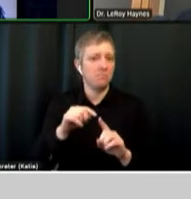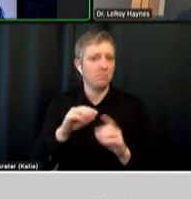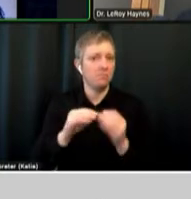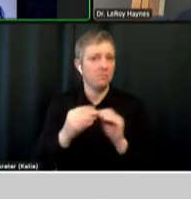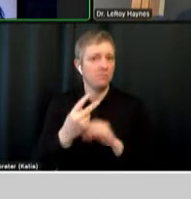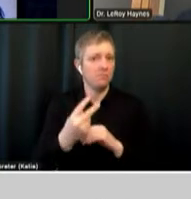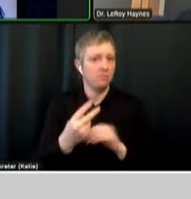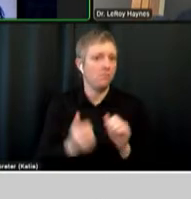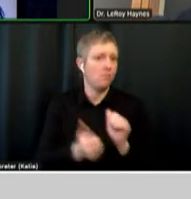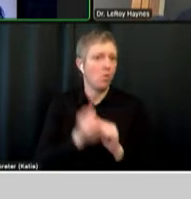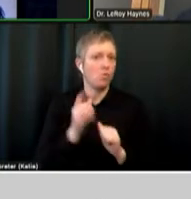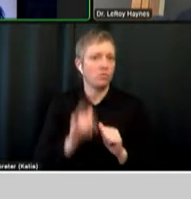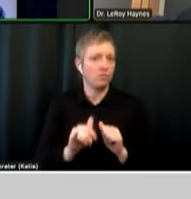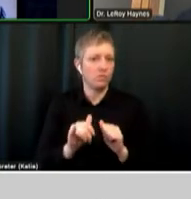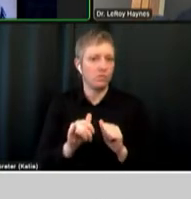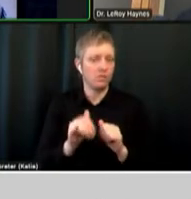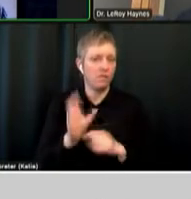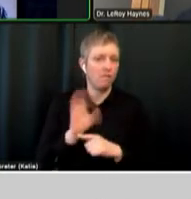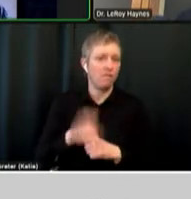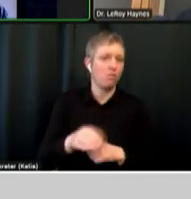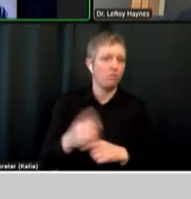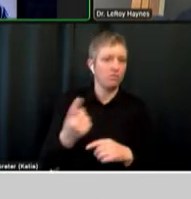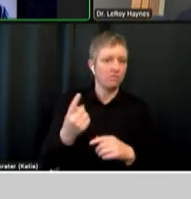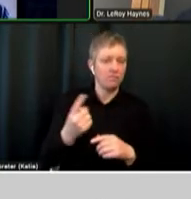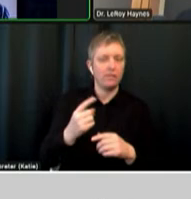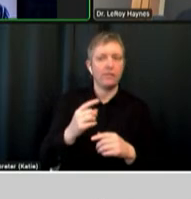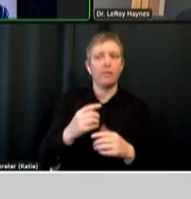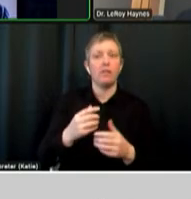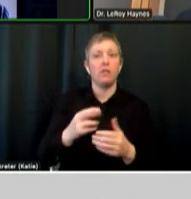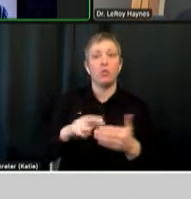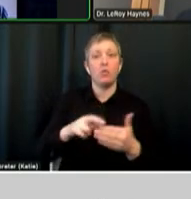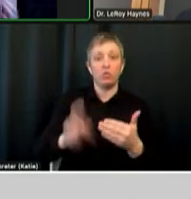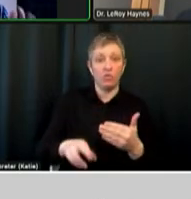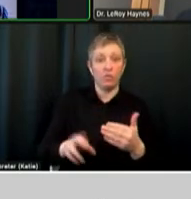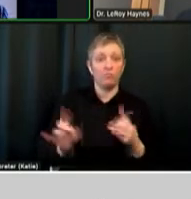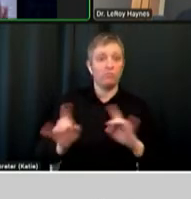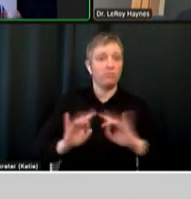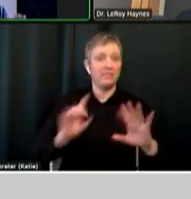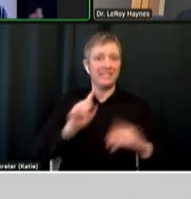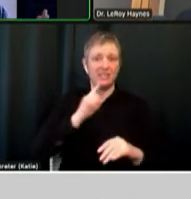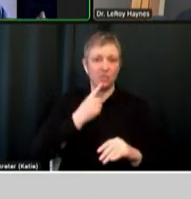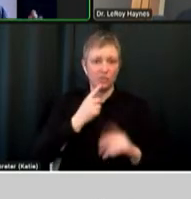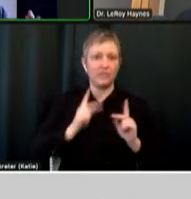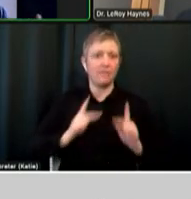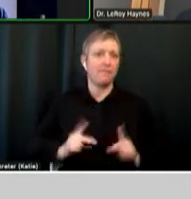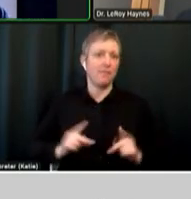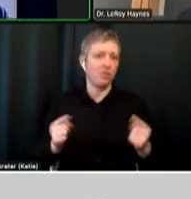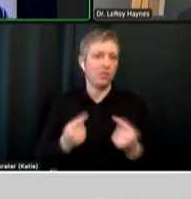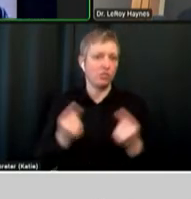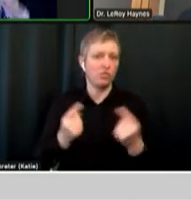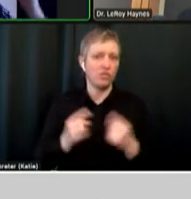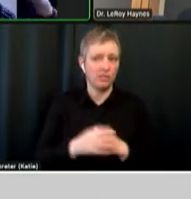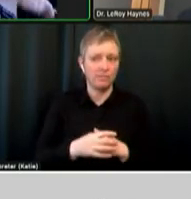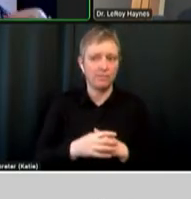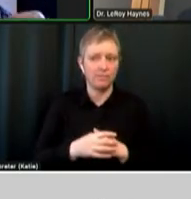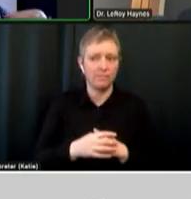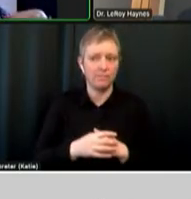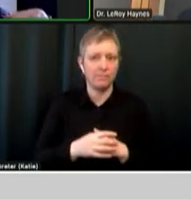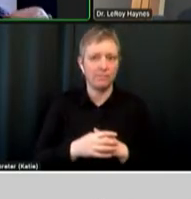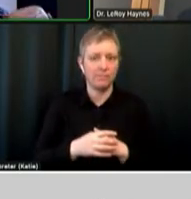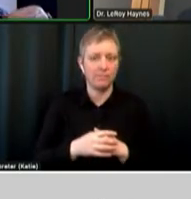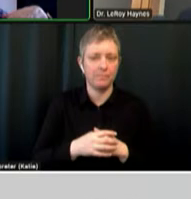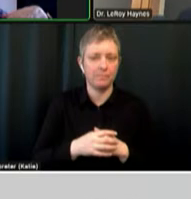force incidents that result in serious physical injury. But there are other things, and I'm just going to give you like 3 other examples that are in